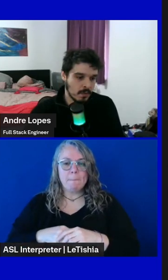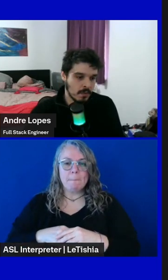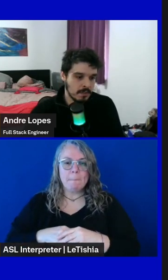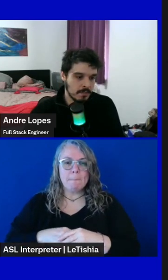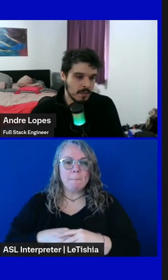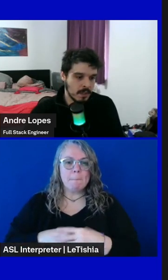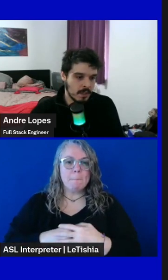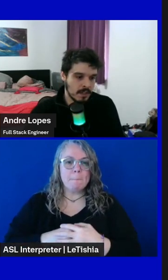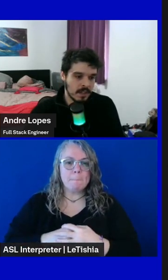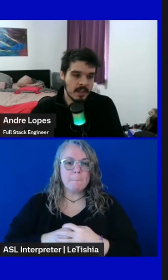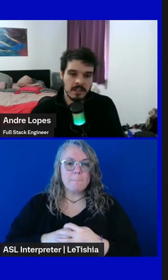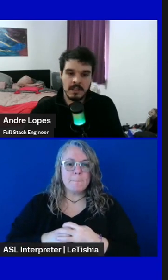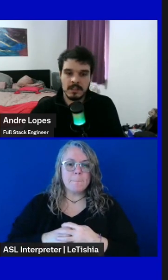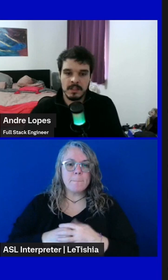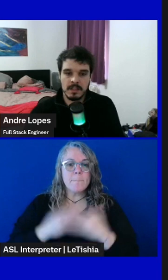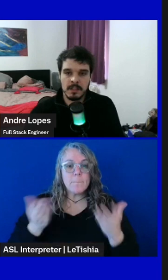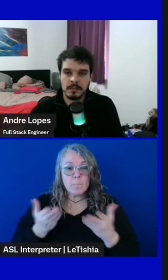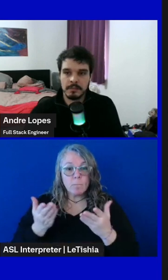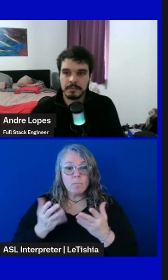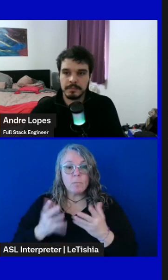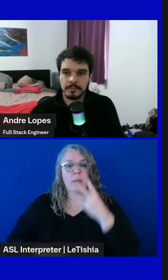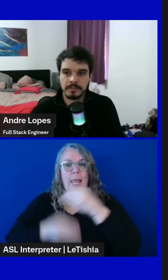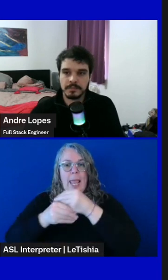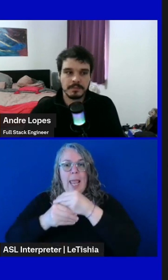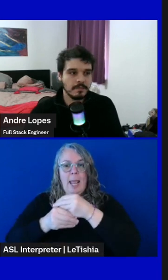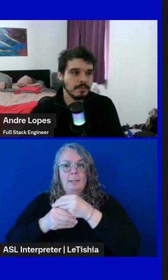And I go here and add it here.